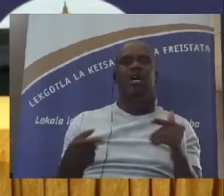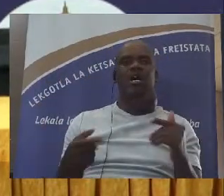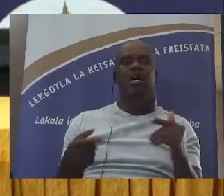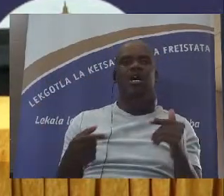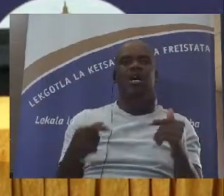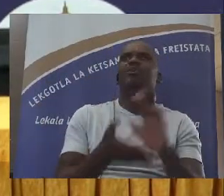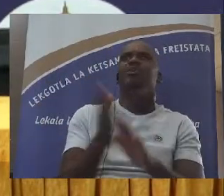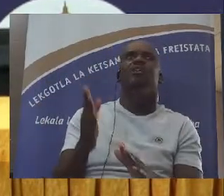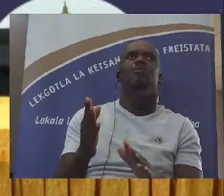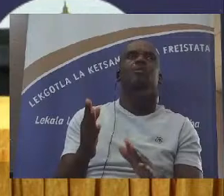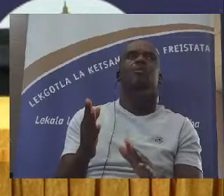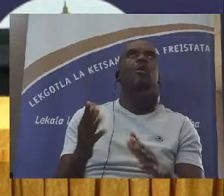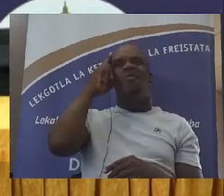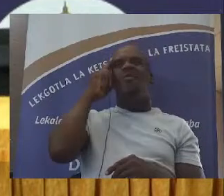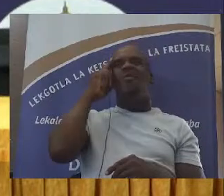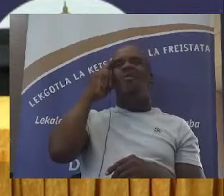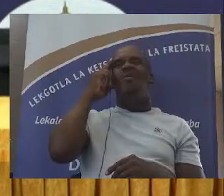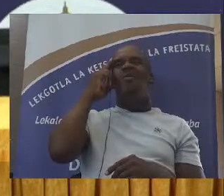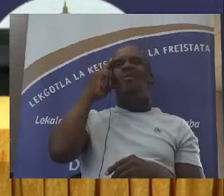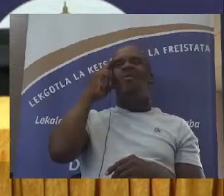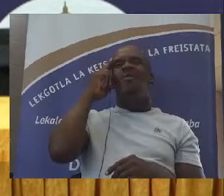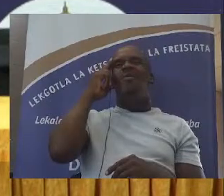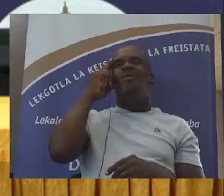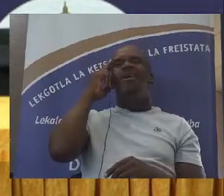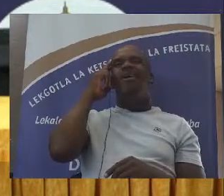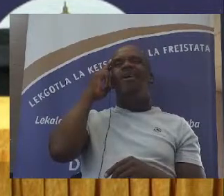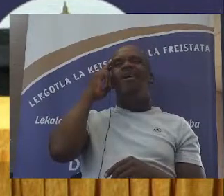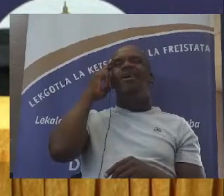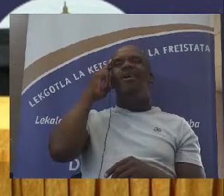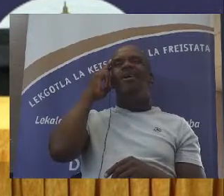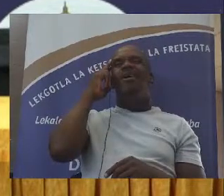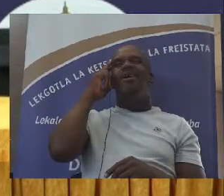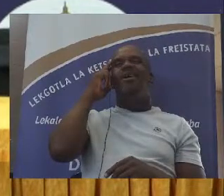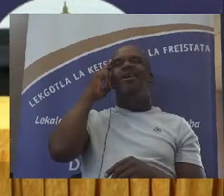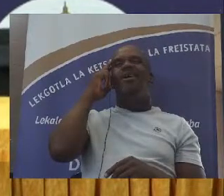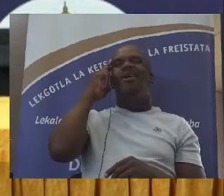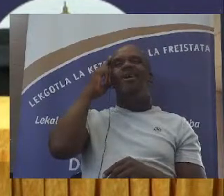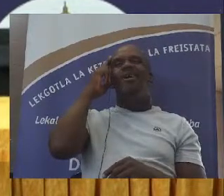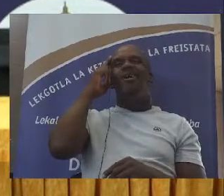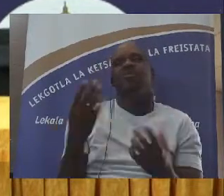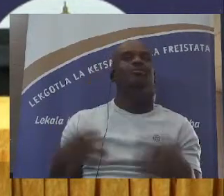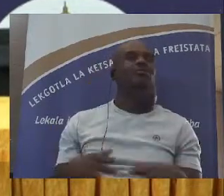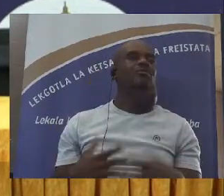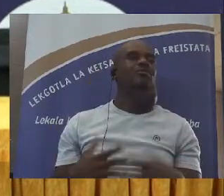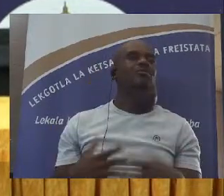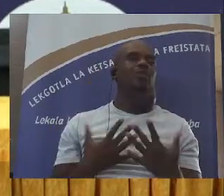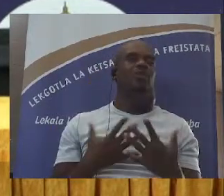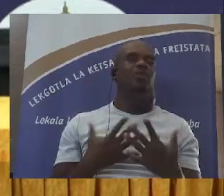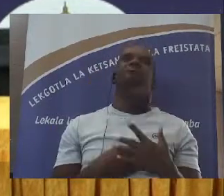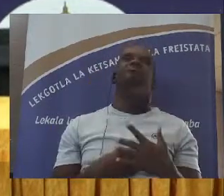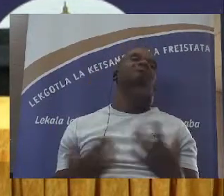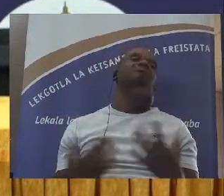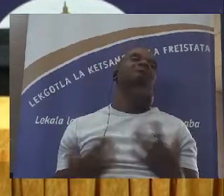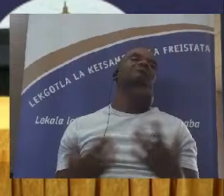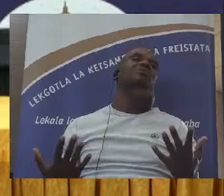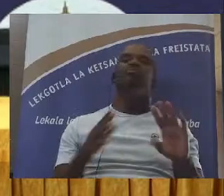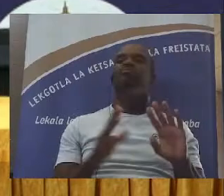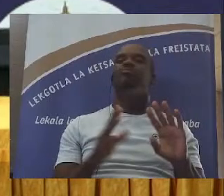have at the back? And you are not going to be able to, you end up being discouraged and you don't go.